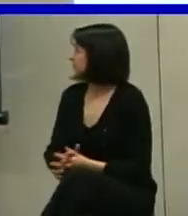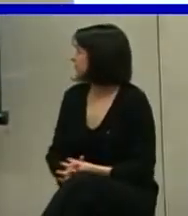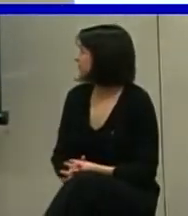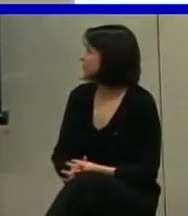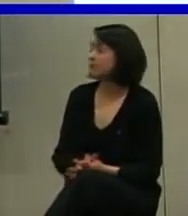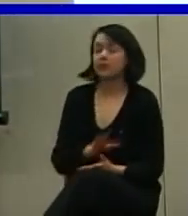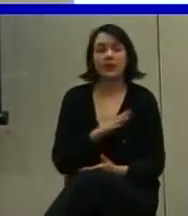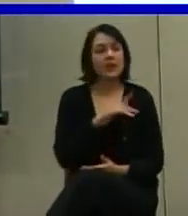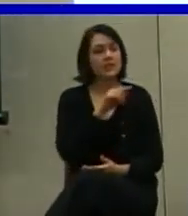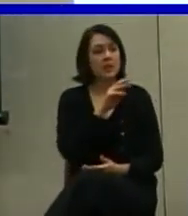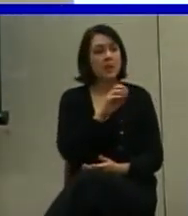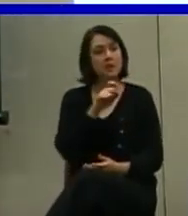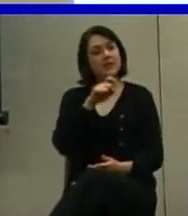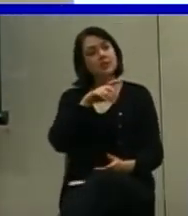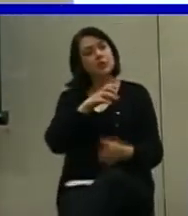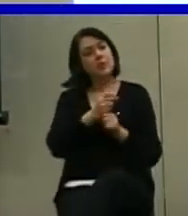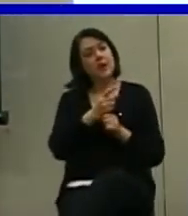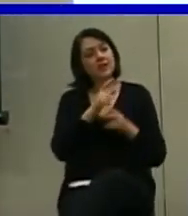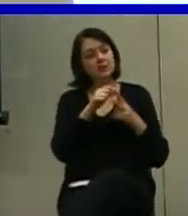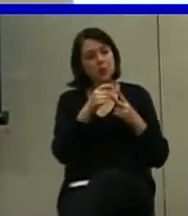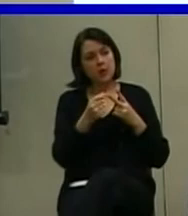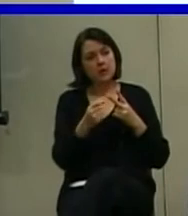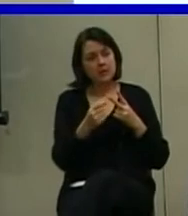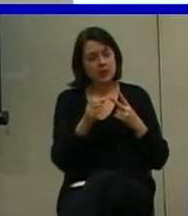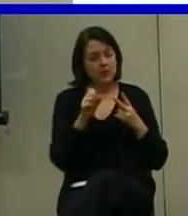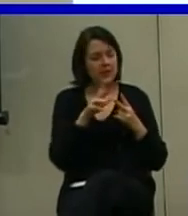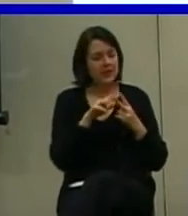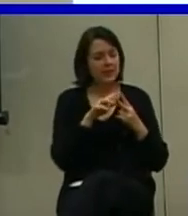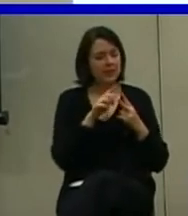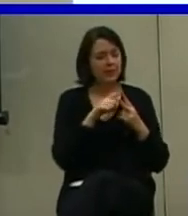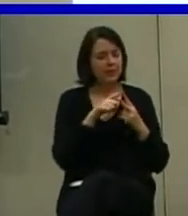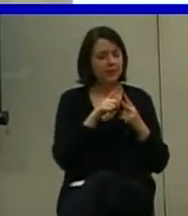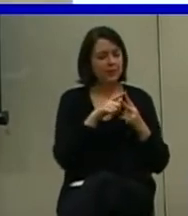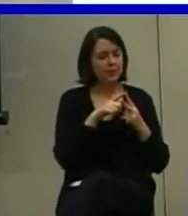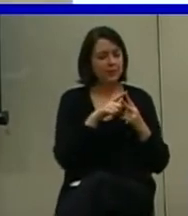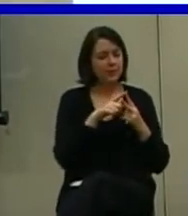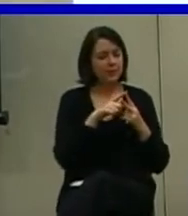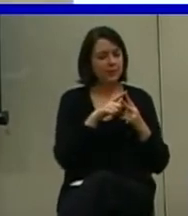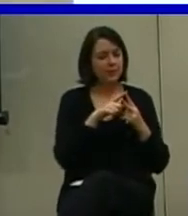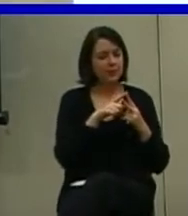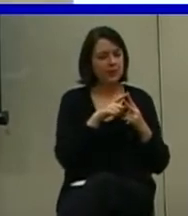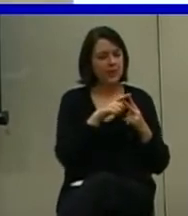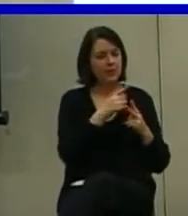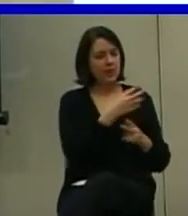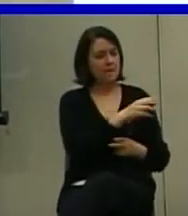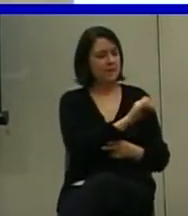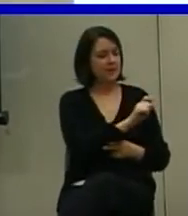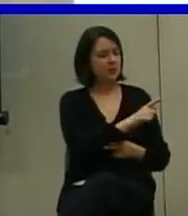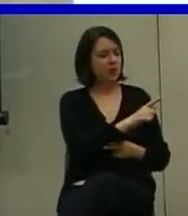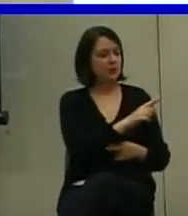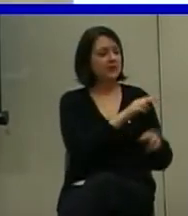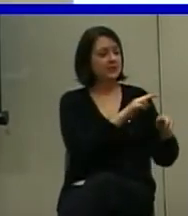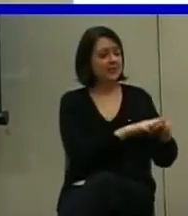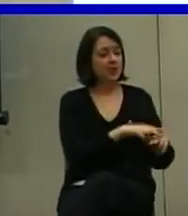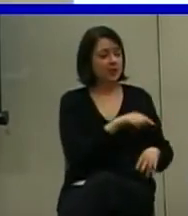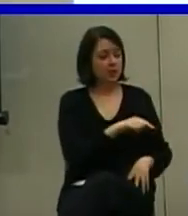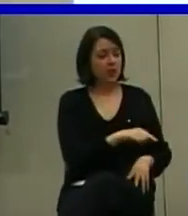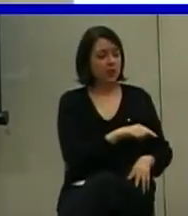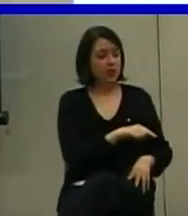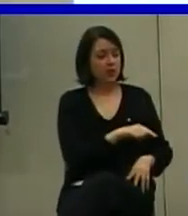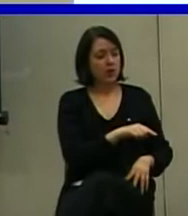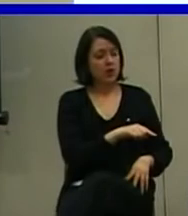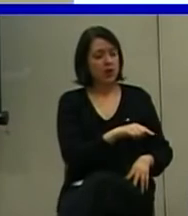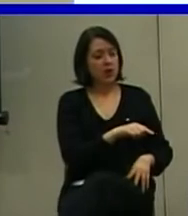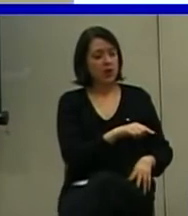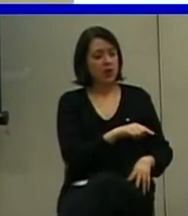Hey Tim, I'm going to need you to make a choice. You can either take one of those pencils and sit down here and do some of the